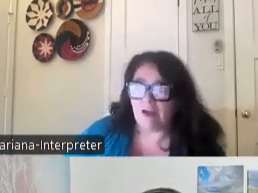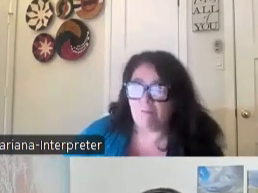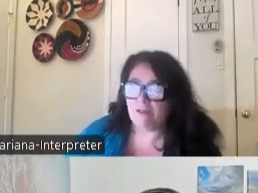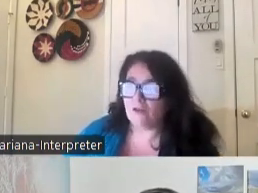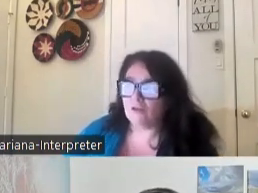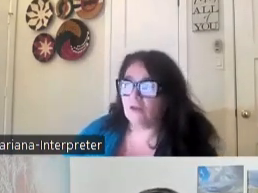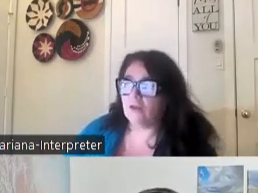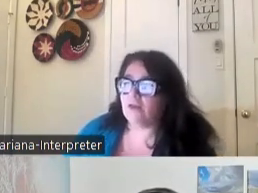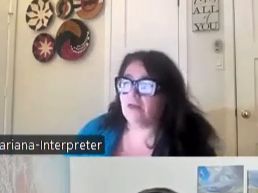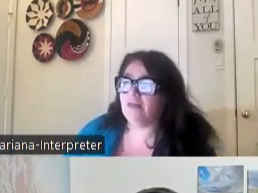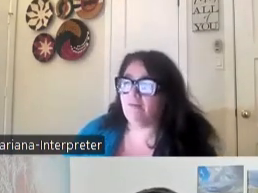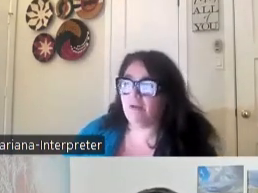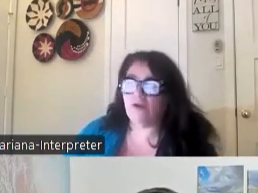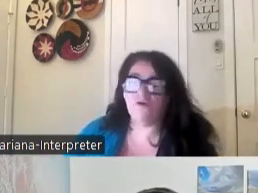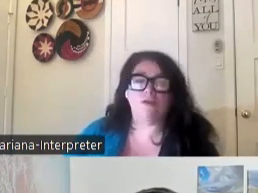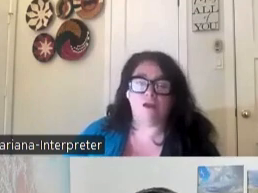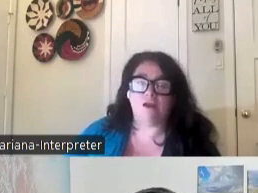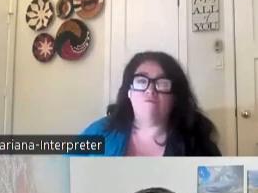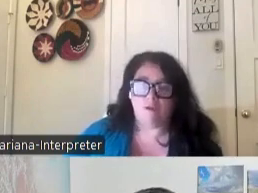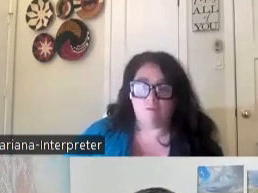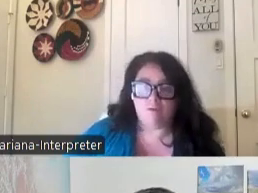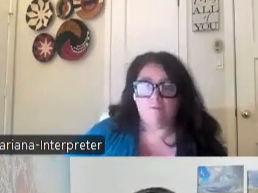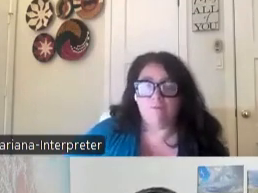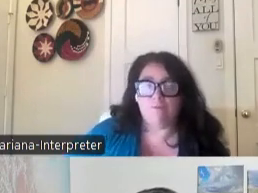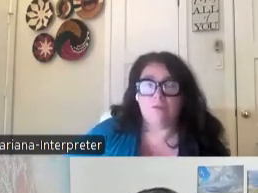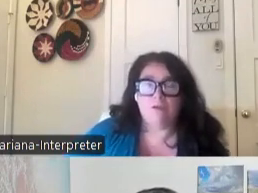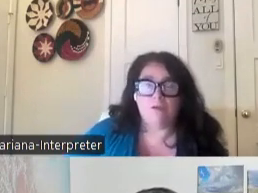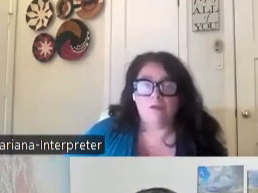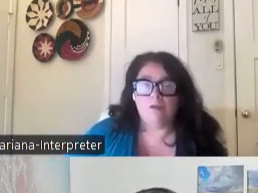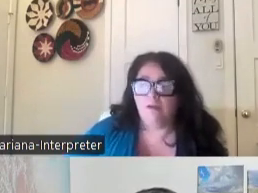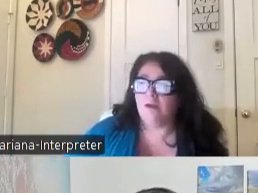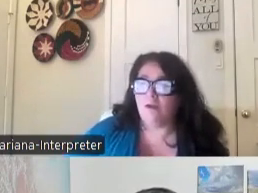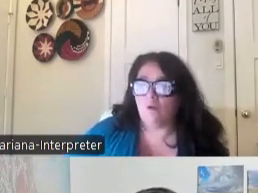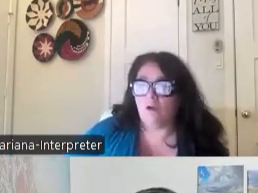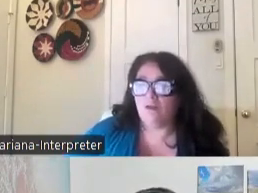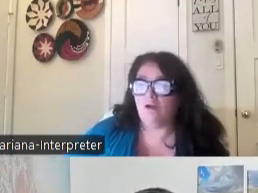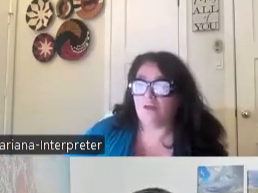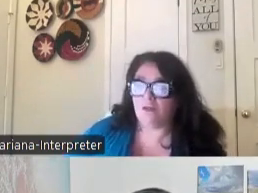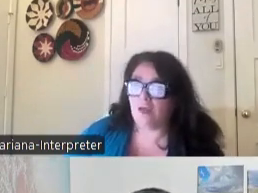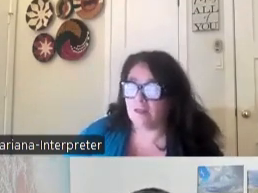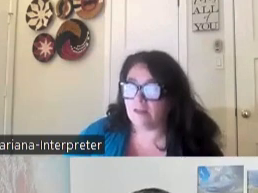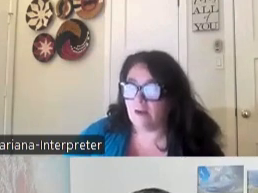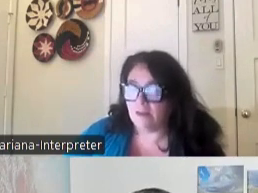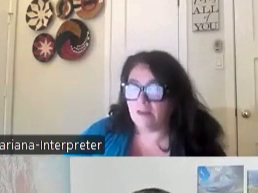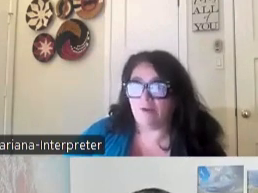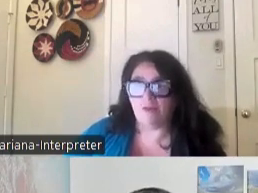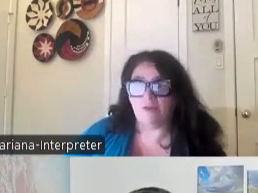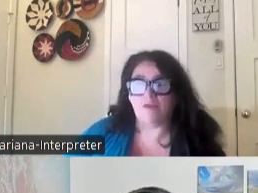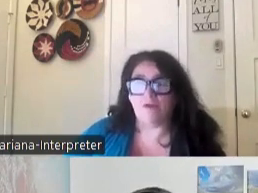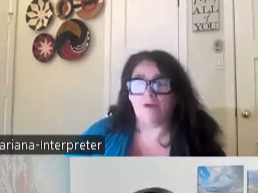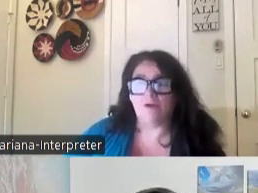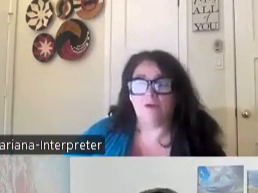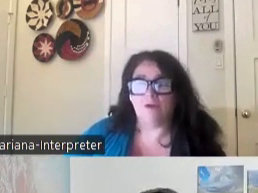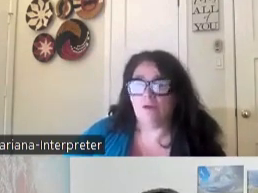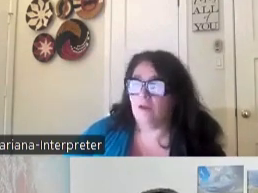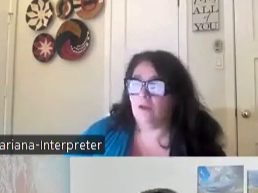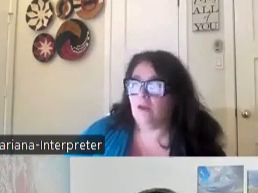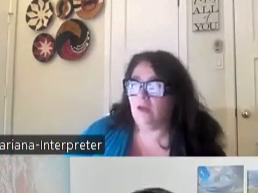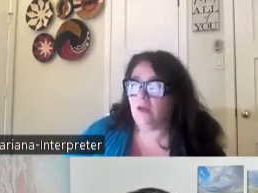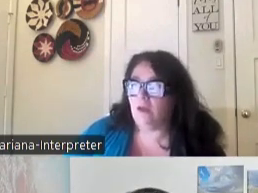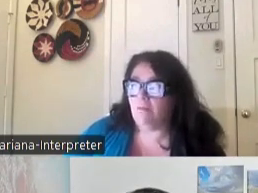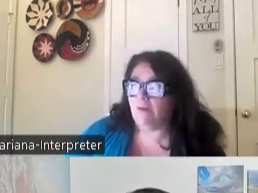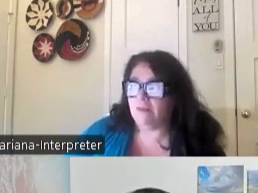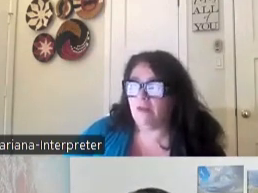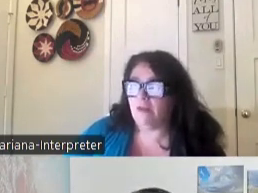3 degrees centigrade. Now, again, remember where I mentioned we were earlier in this presentation. On a multi-year basis, we're at